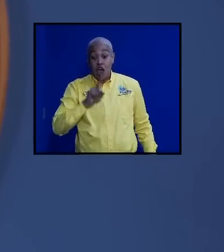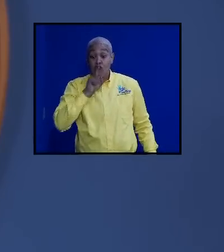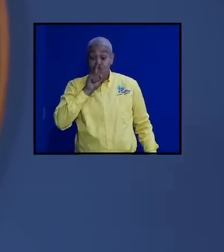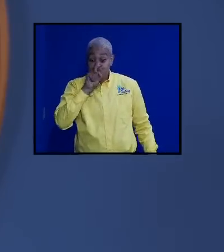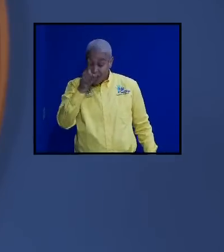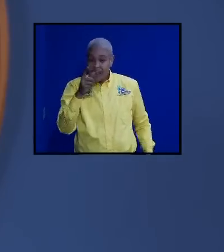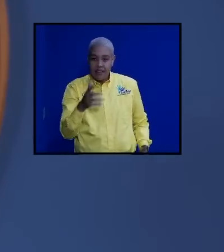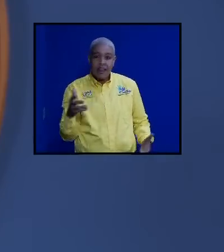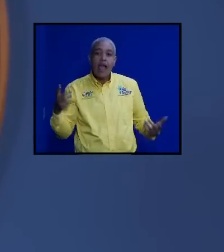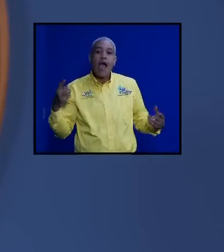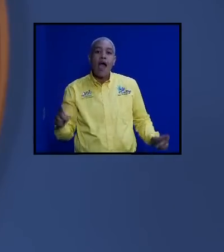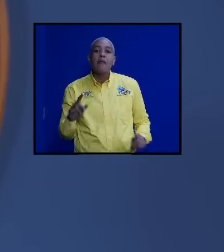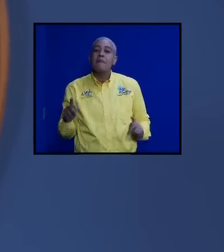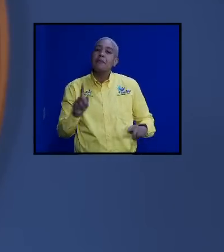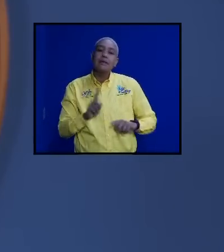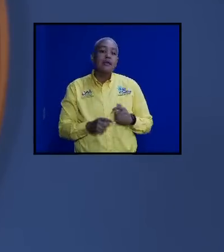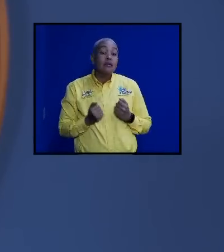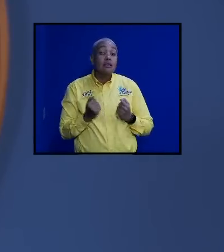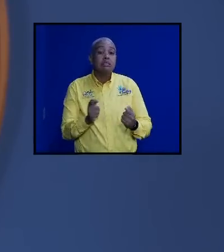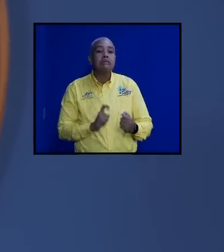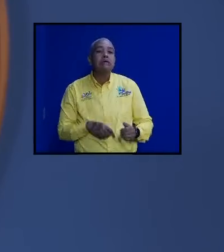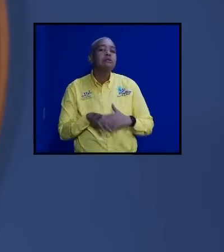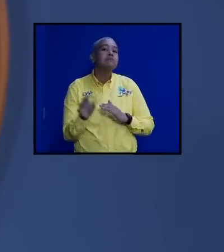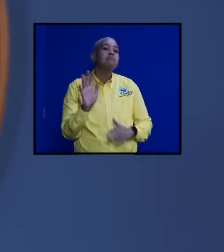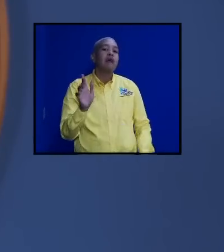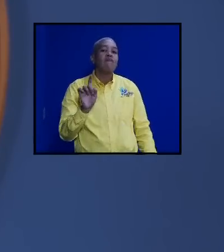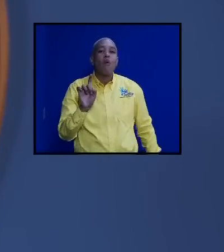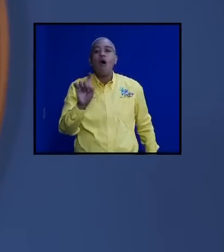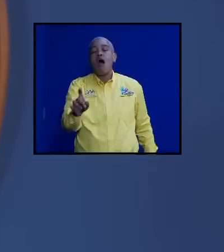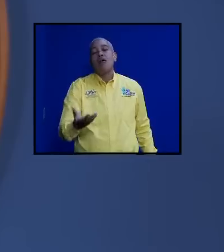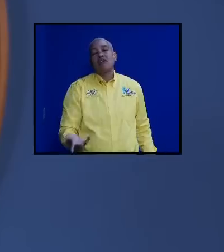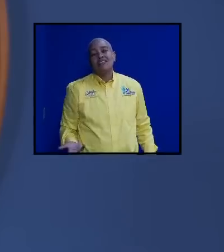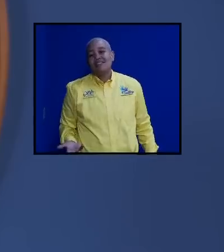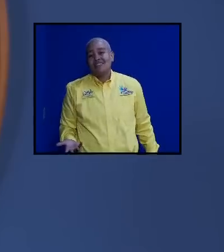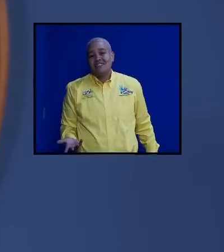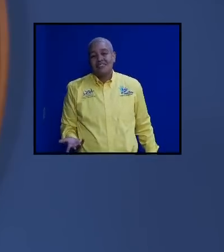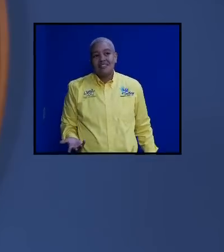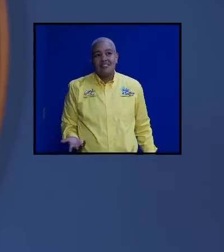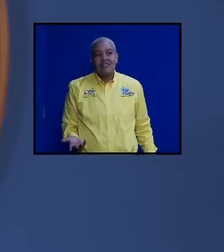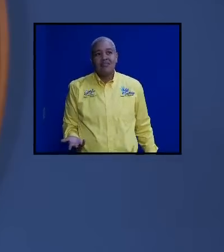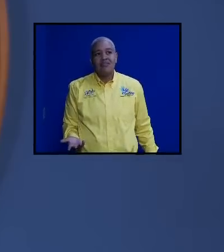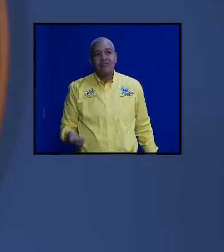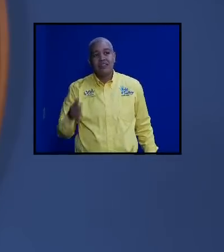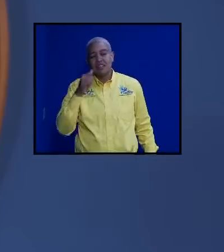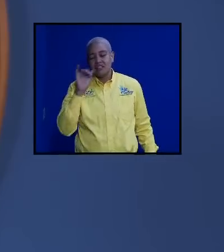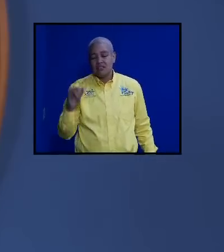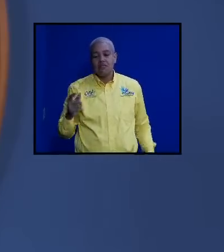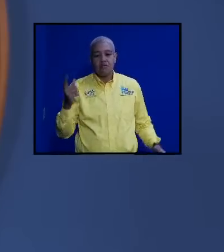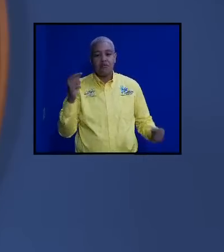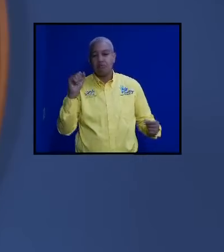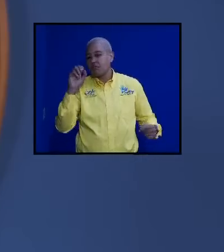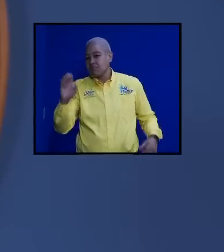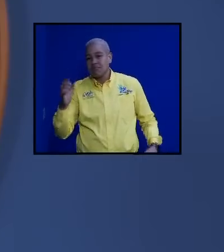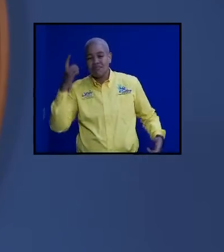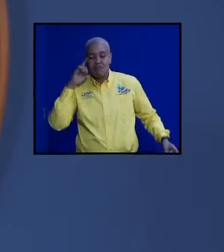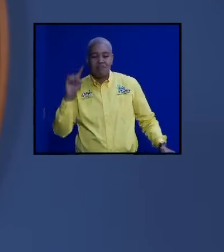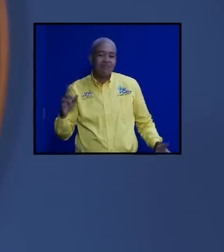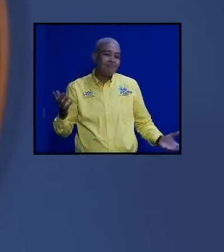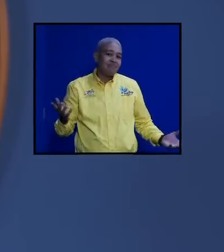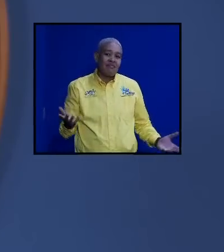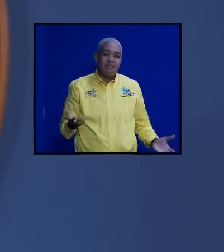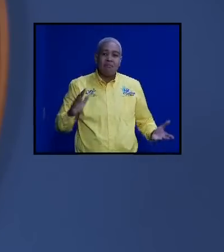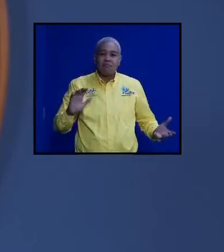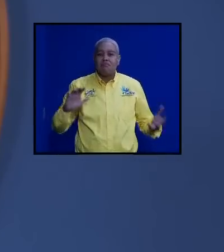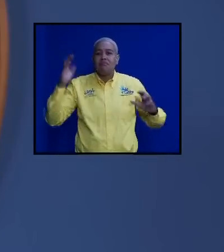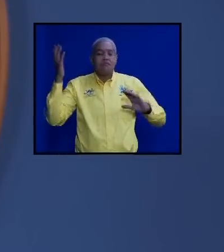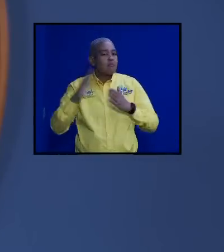real things that are impacting communities. It's not just, we just do this thing to,